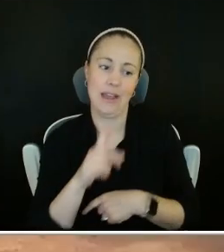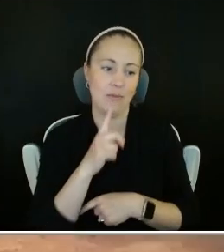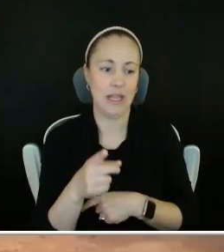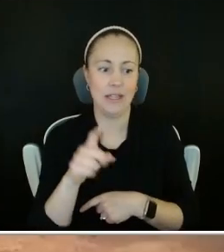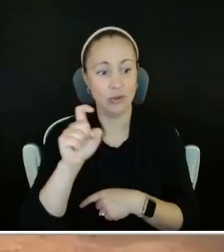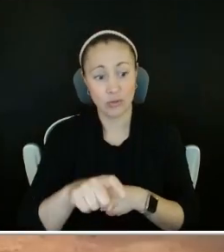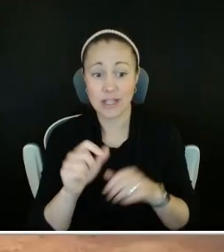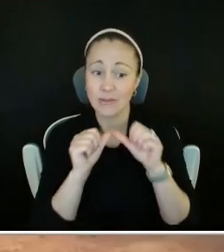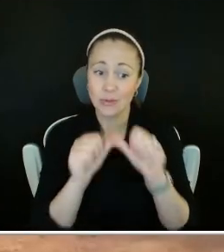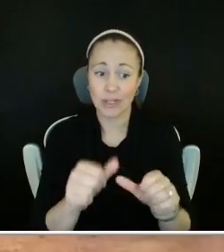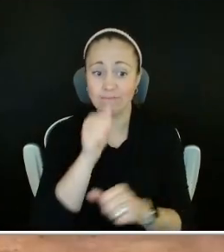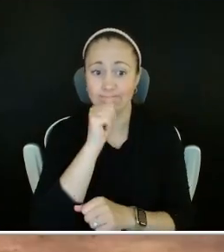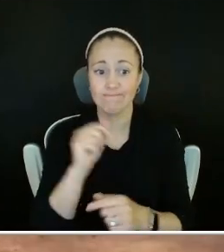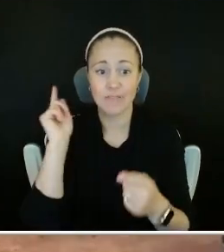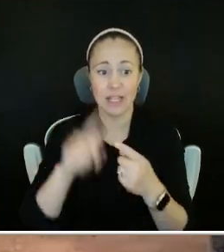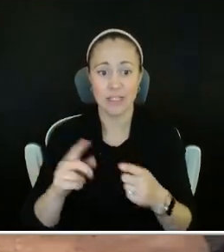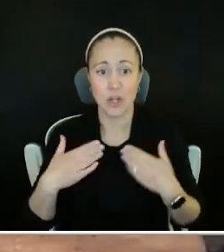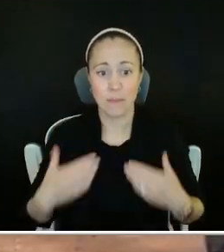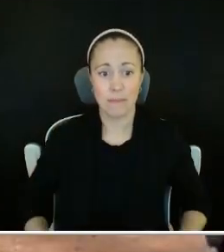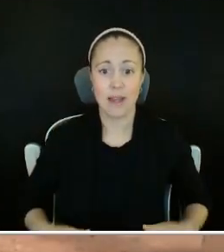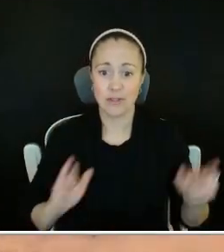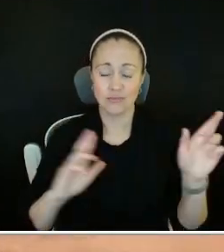ready.